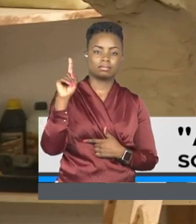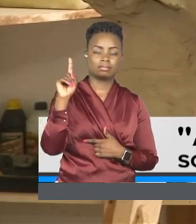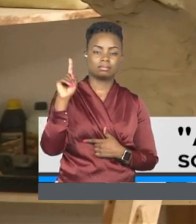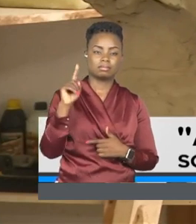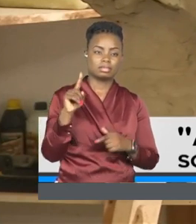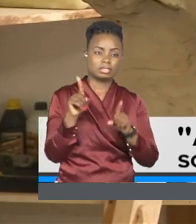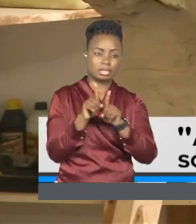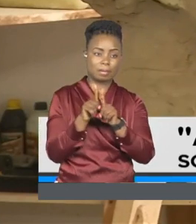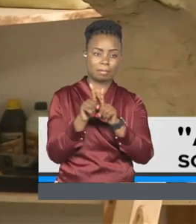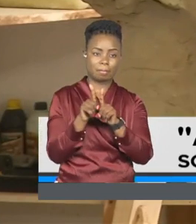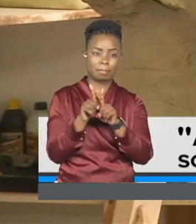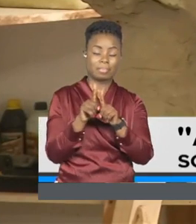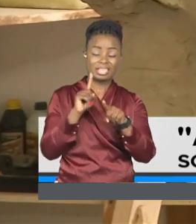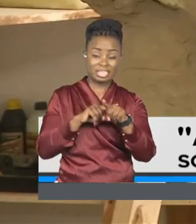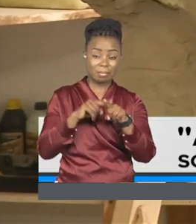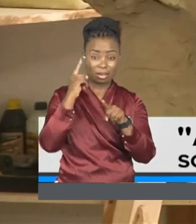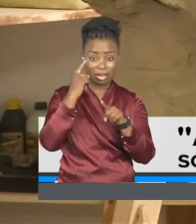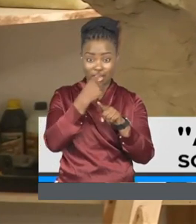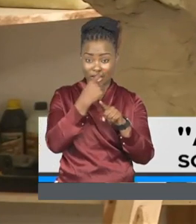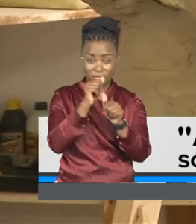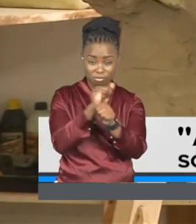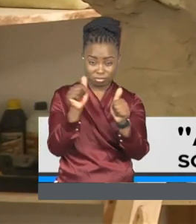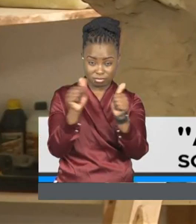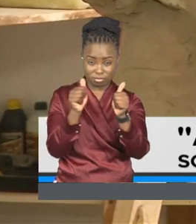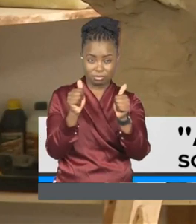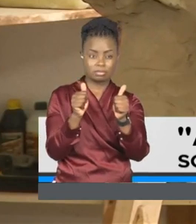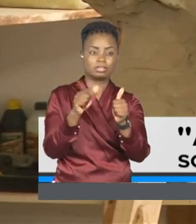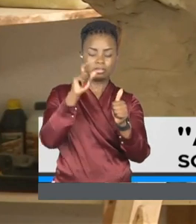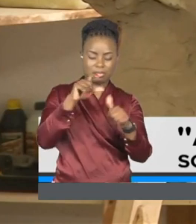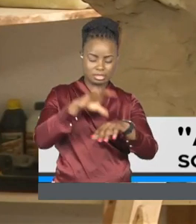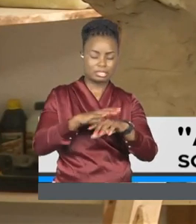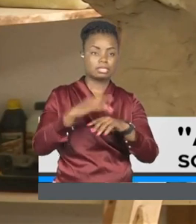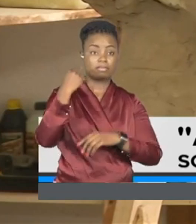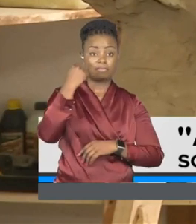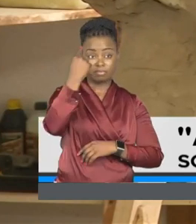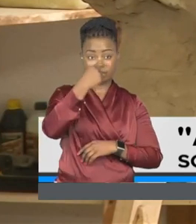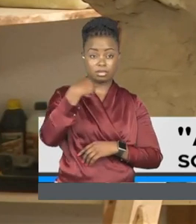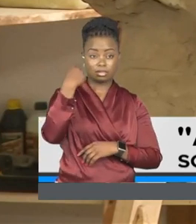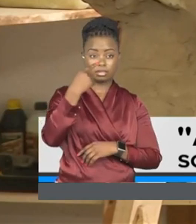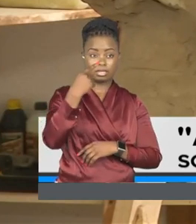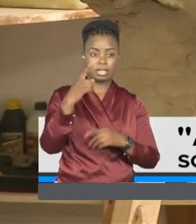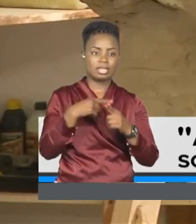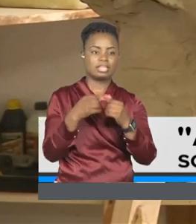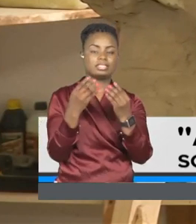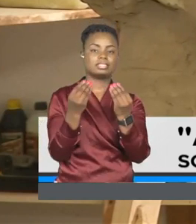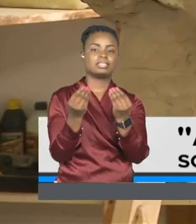place. And then once you get the eyes and then you get the face, then it's easy to actually